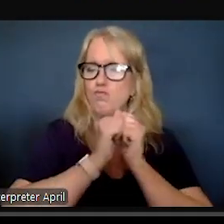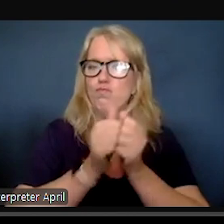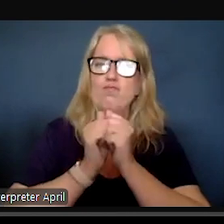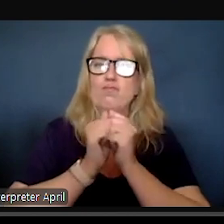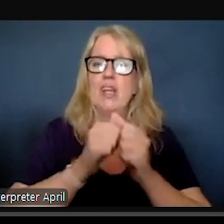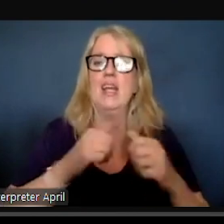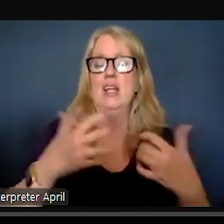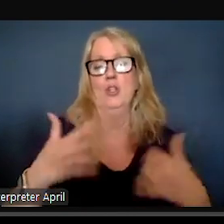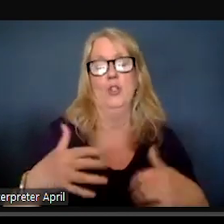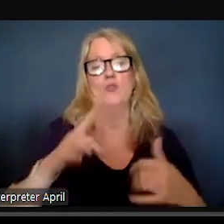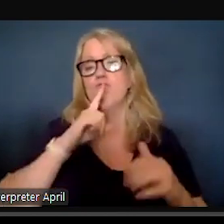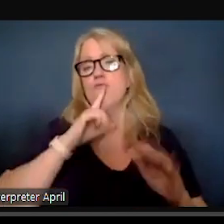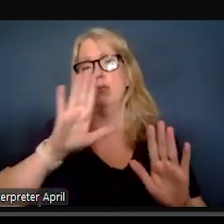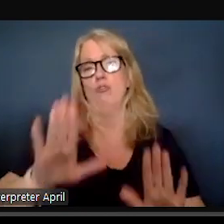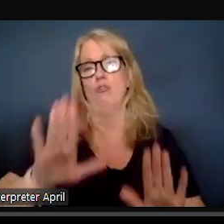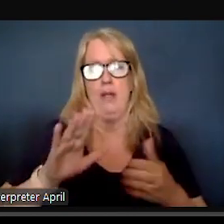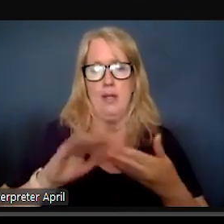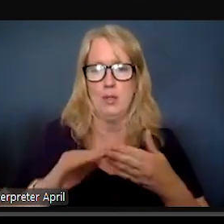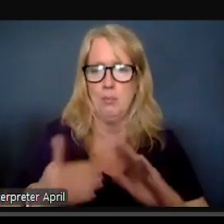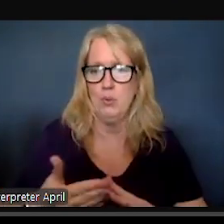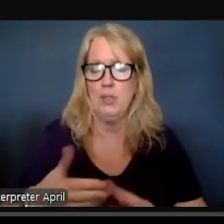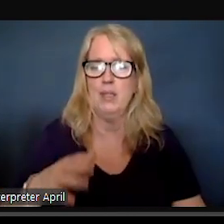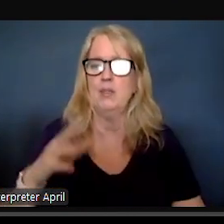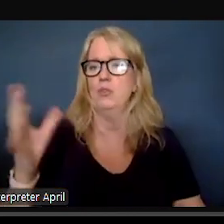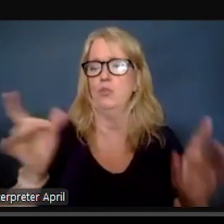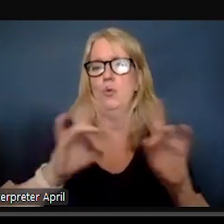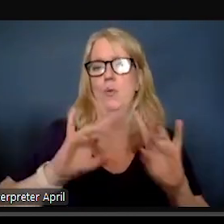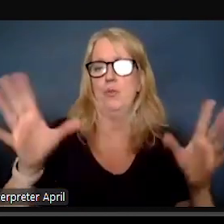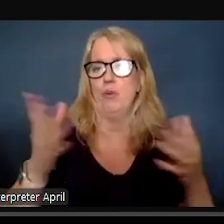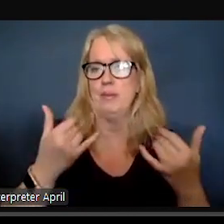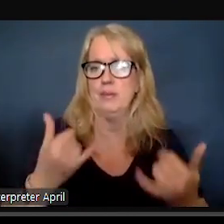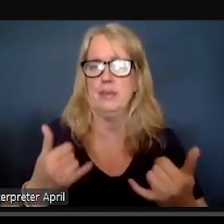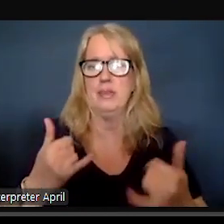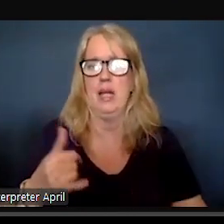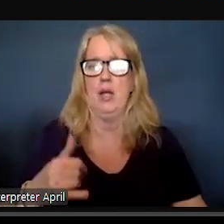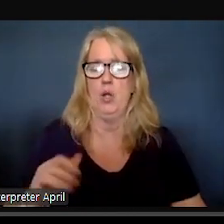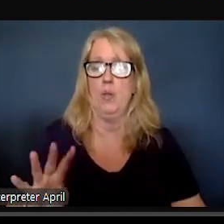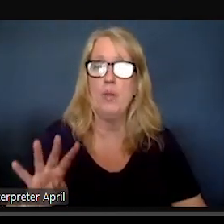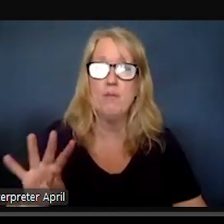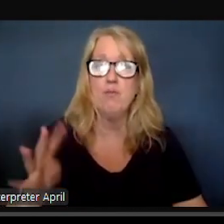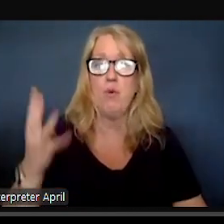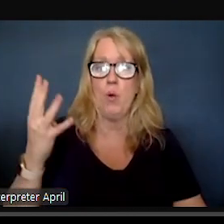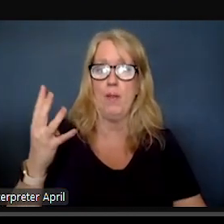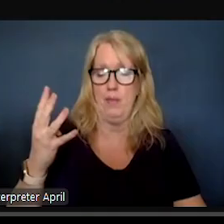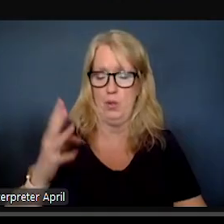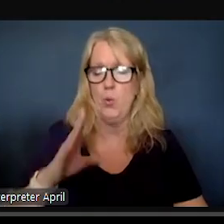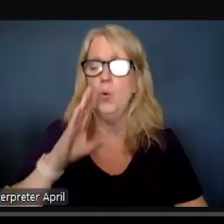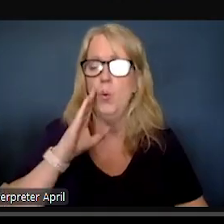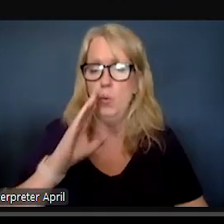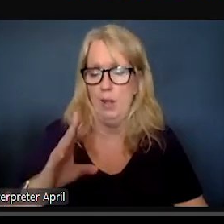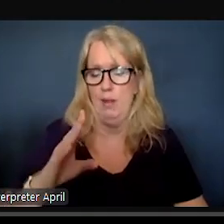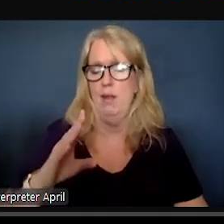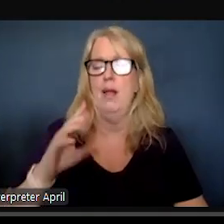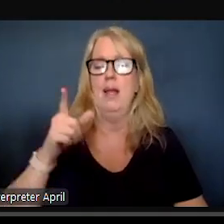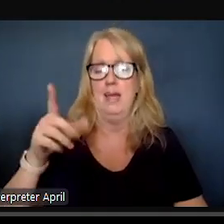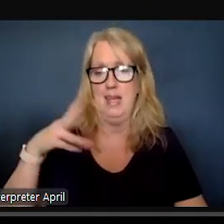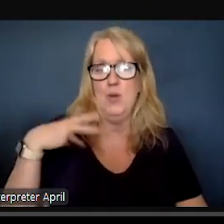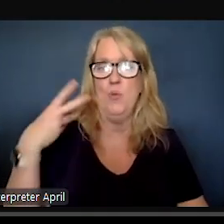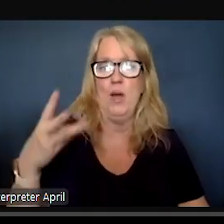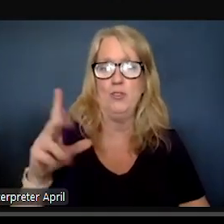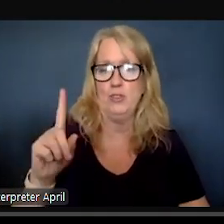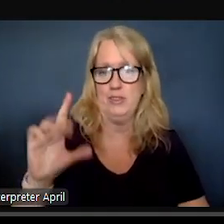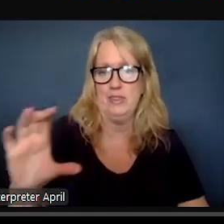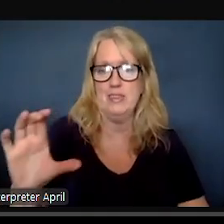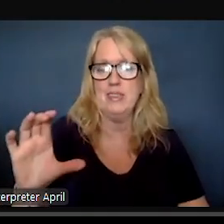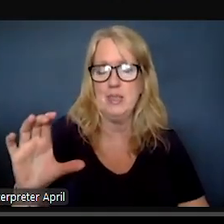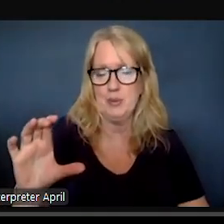and it's just a great community. So the crisis now, the fourth one, will be in Washington,